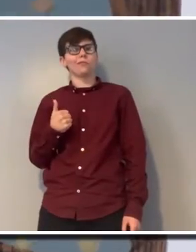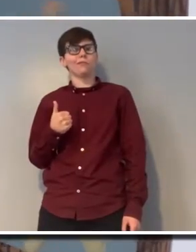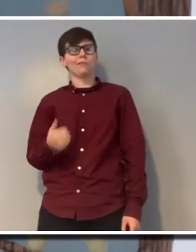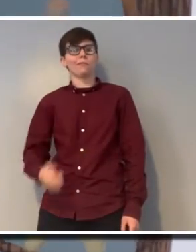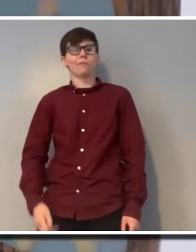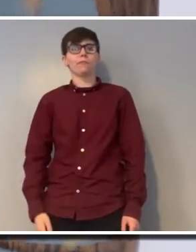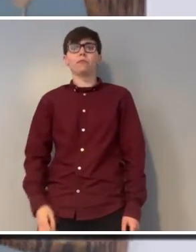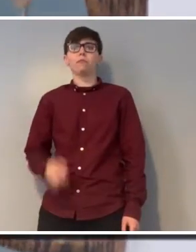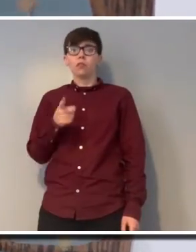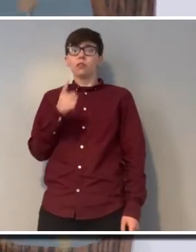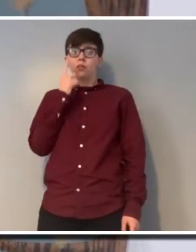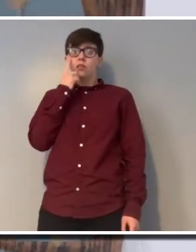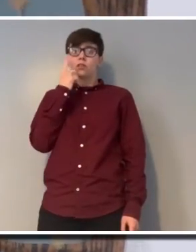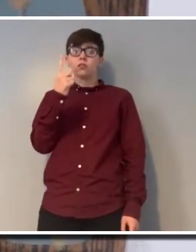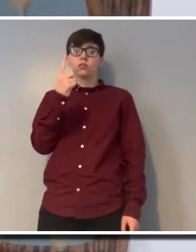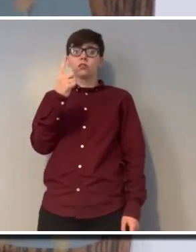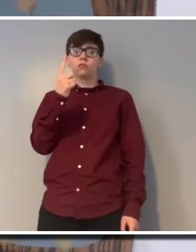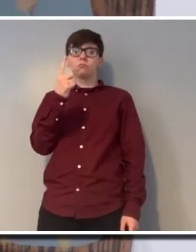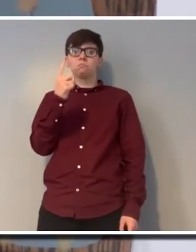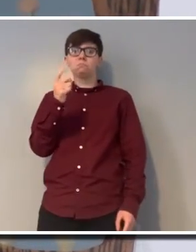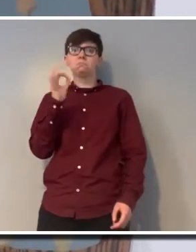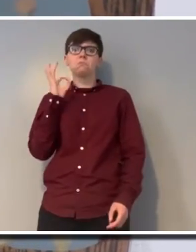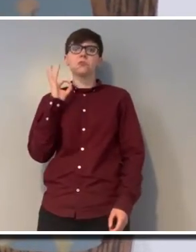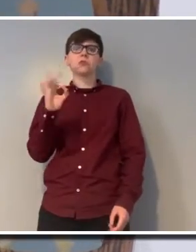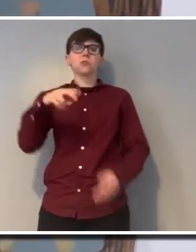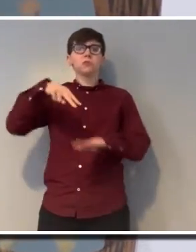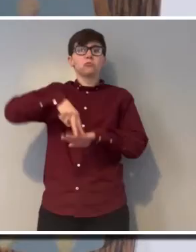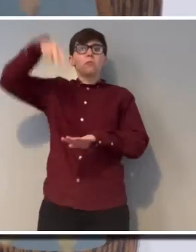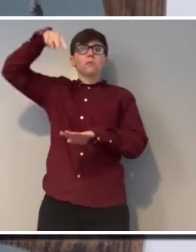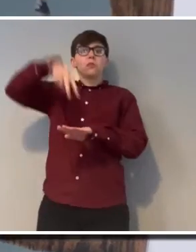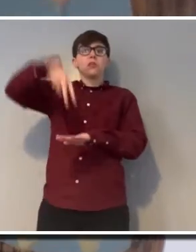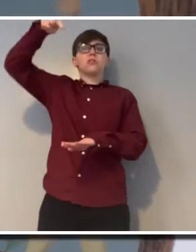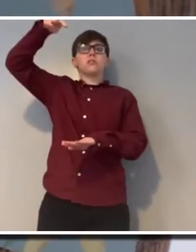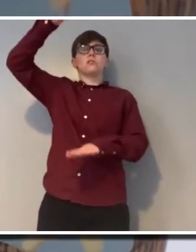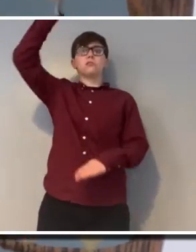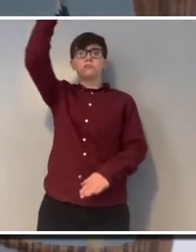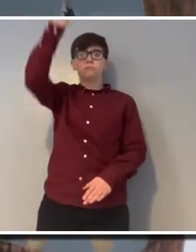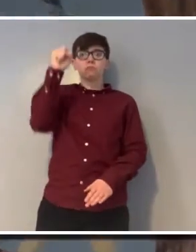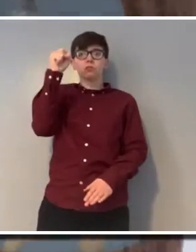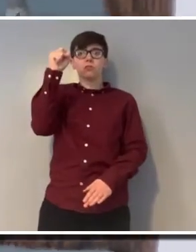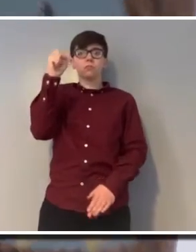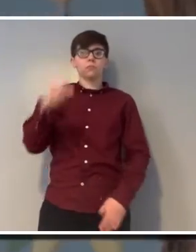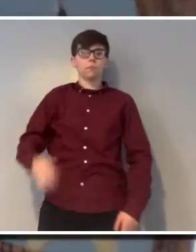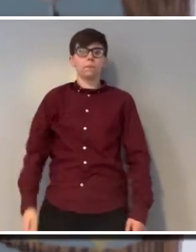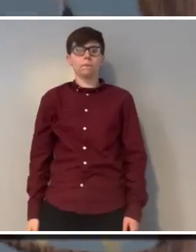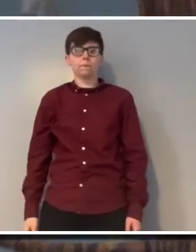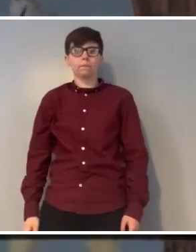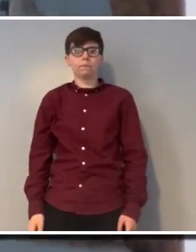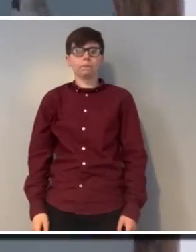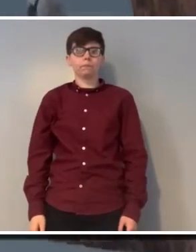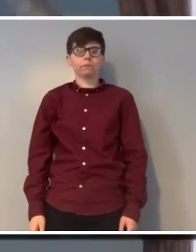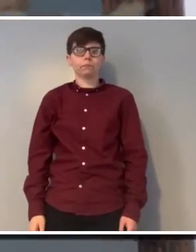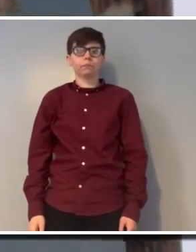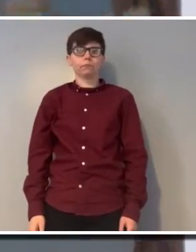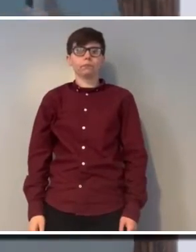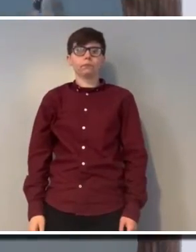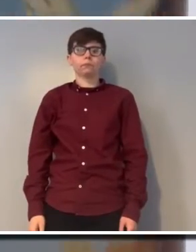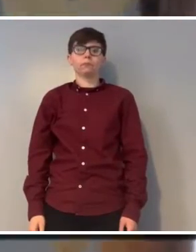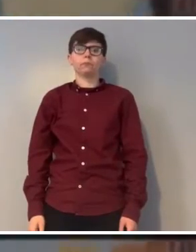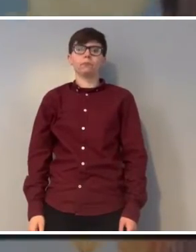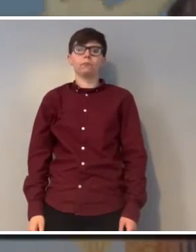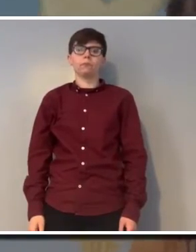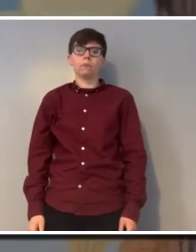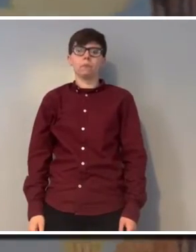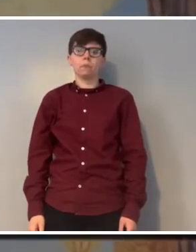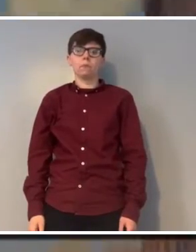Just smiled and shone, as if to say that being near me was okay.